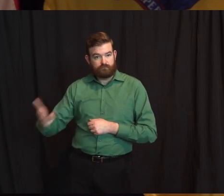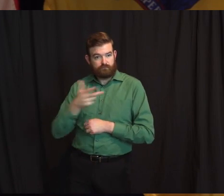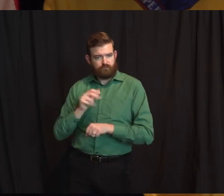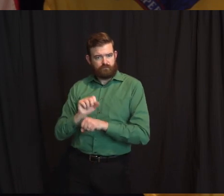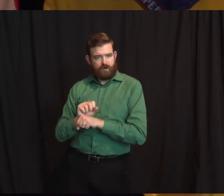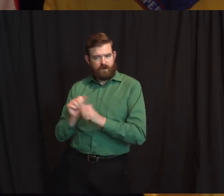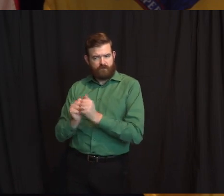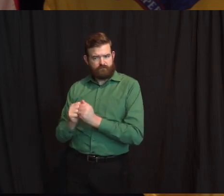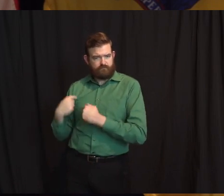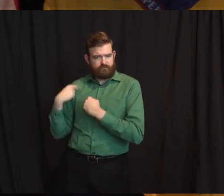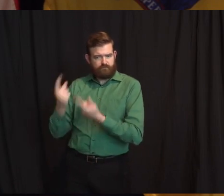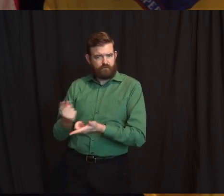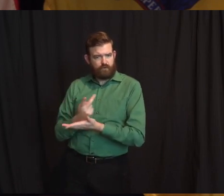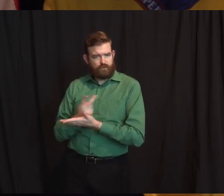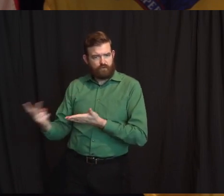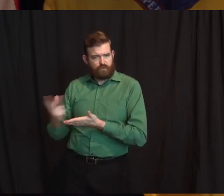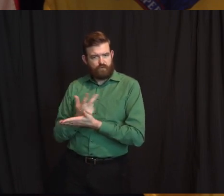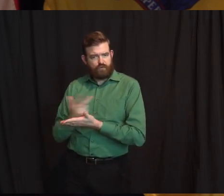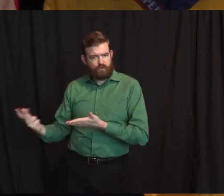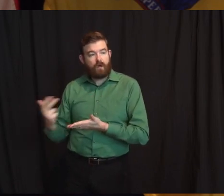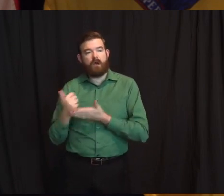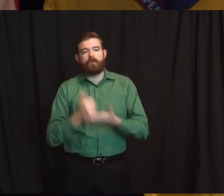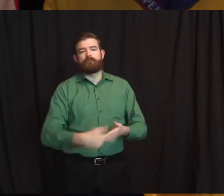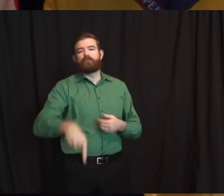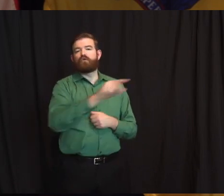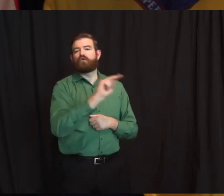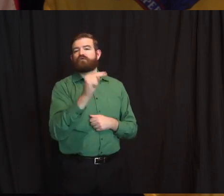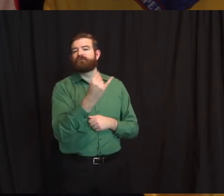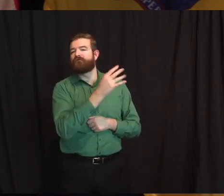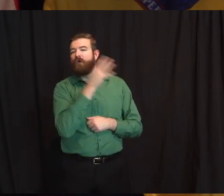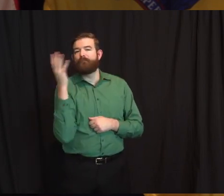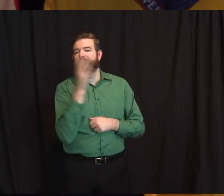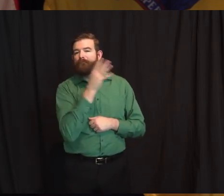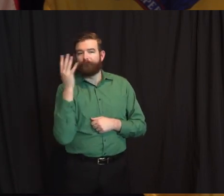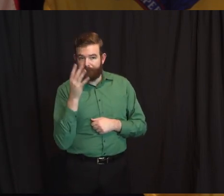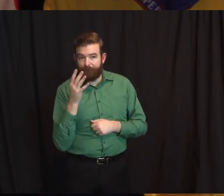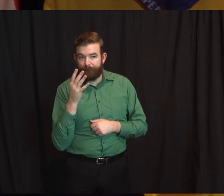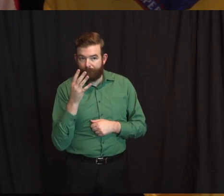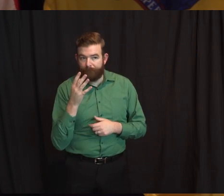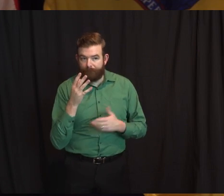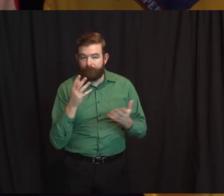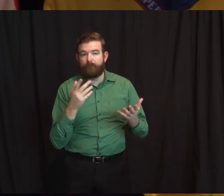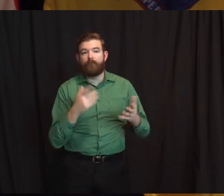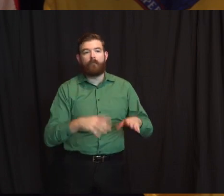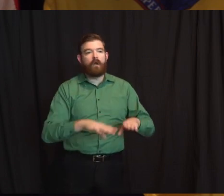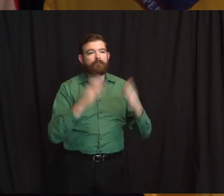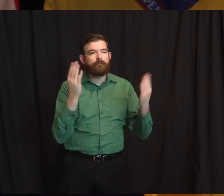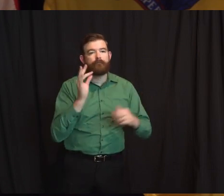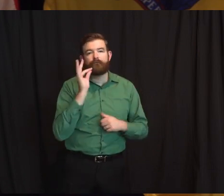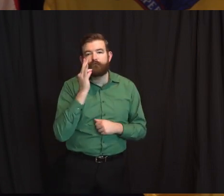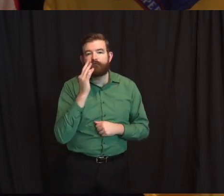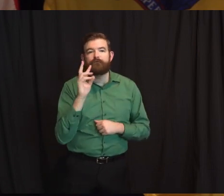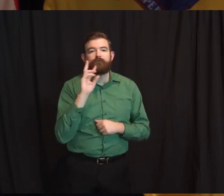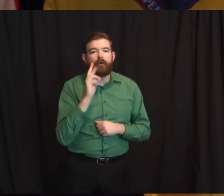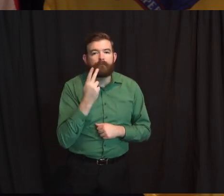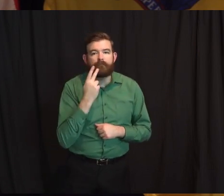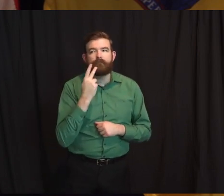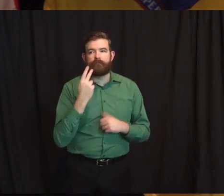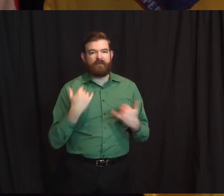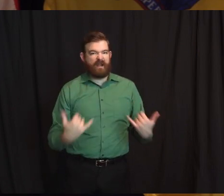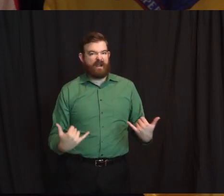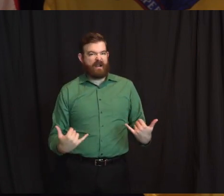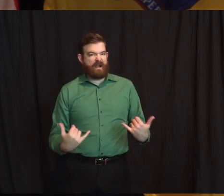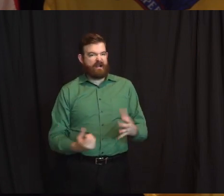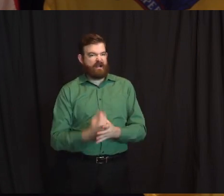New Jersey's farming community as they open the fruit and vegetable growing season that has made New Jersey